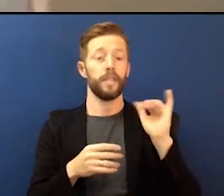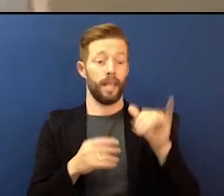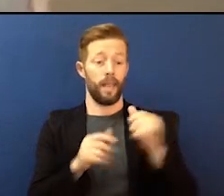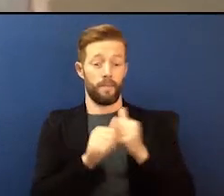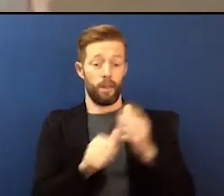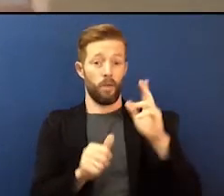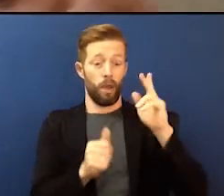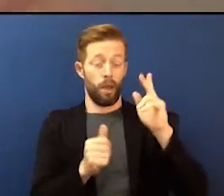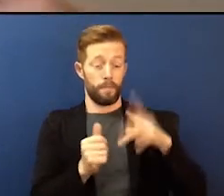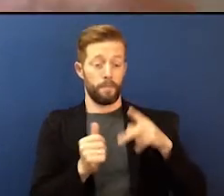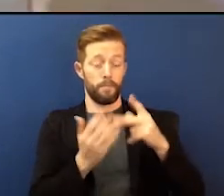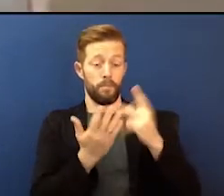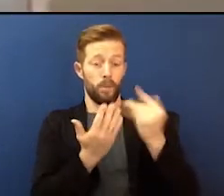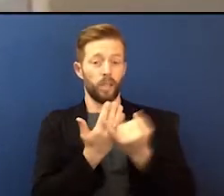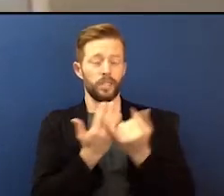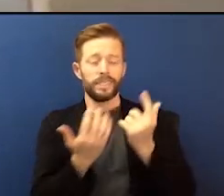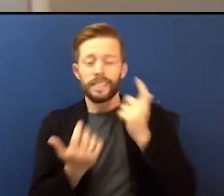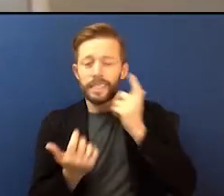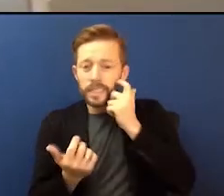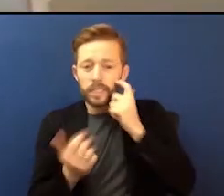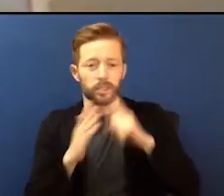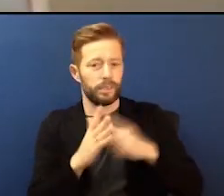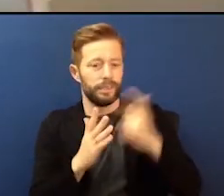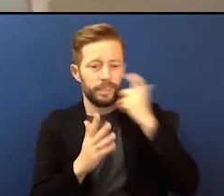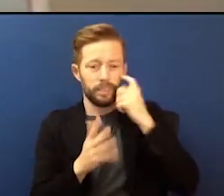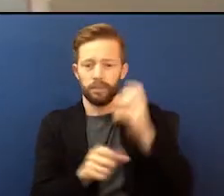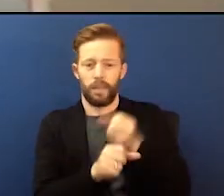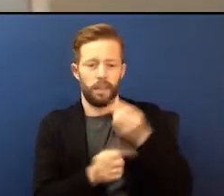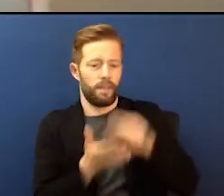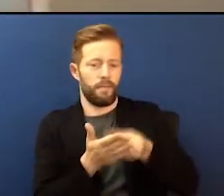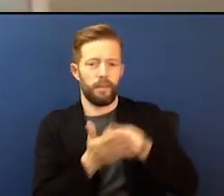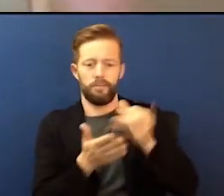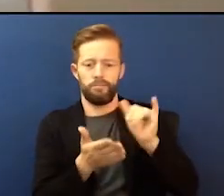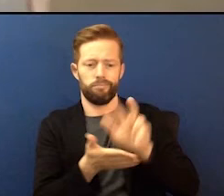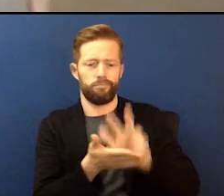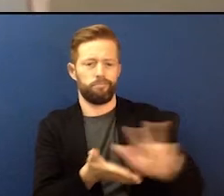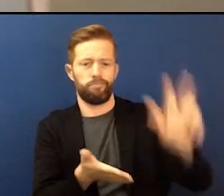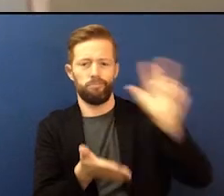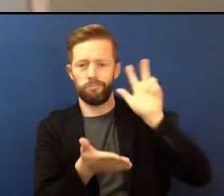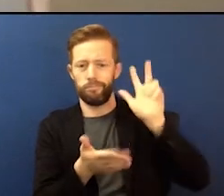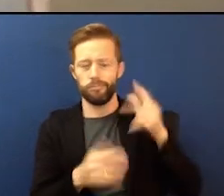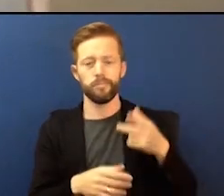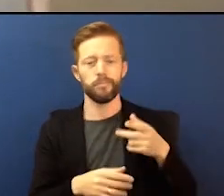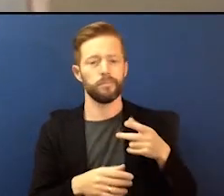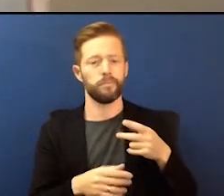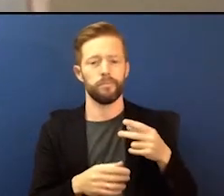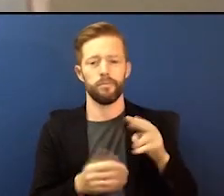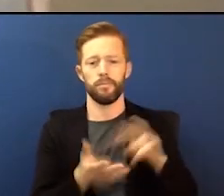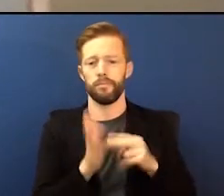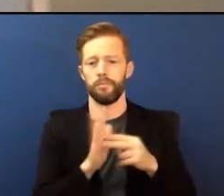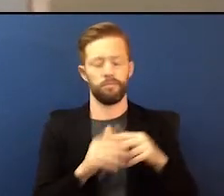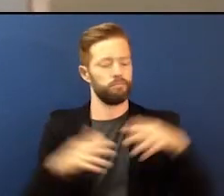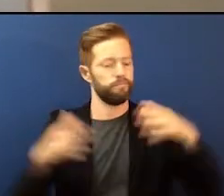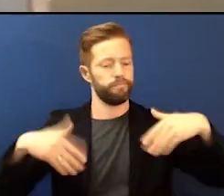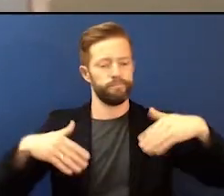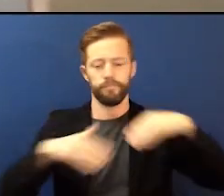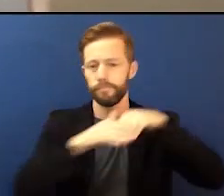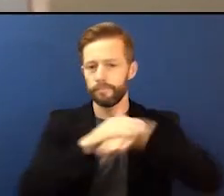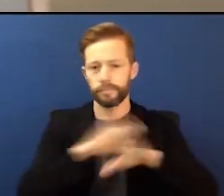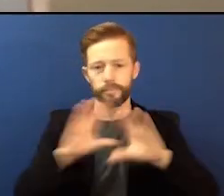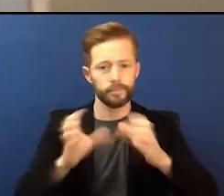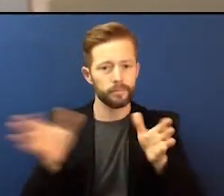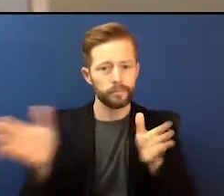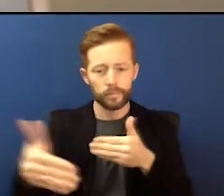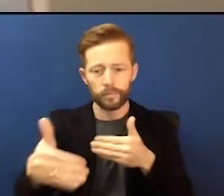in the presentation is just started. We just got the funding like 3 weeks ago. So it hasn't, we're not